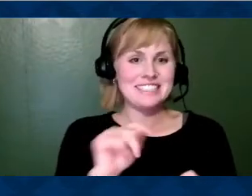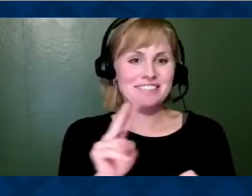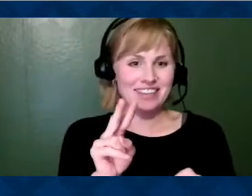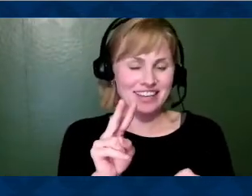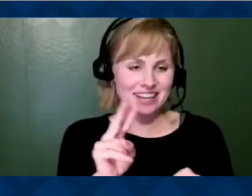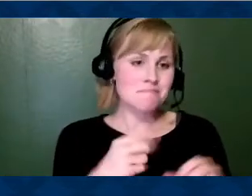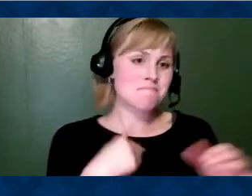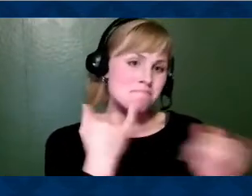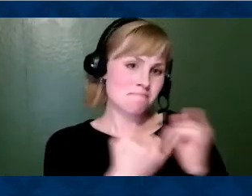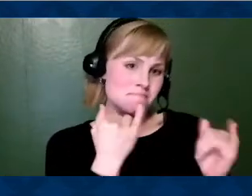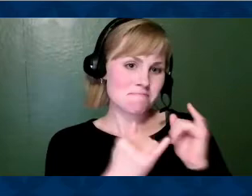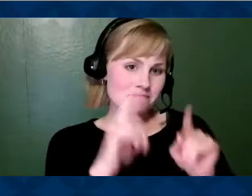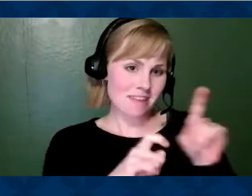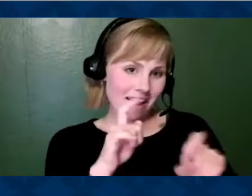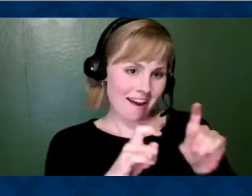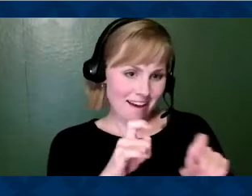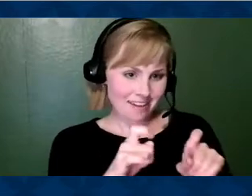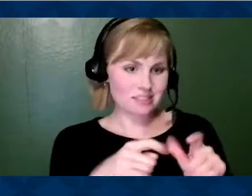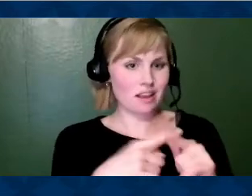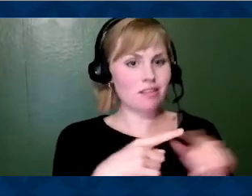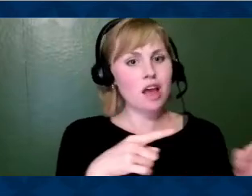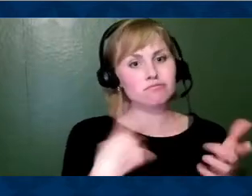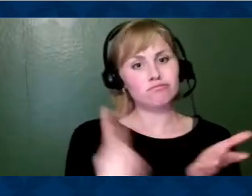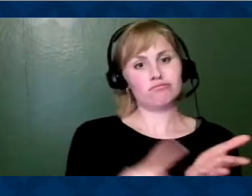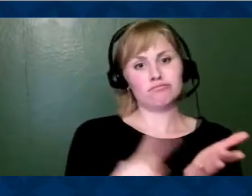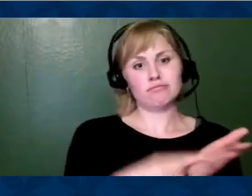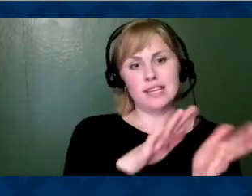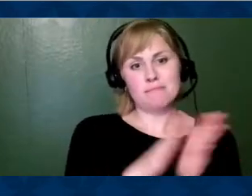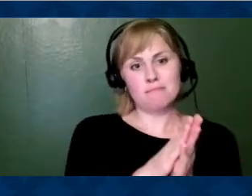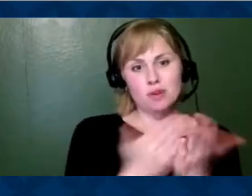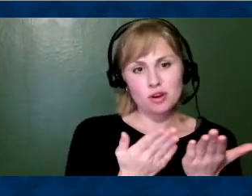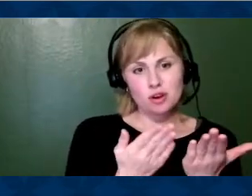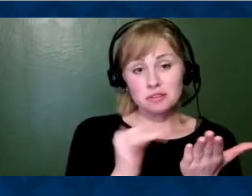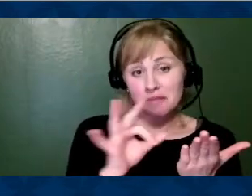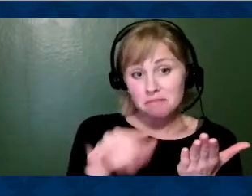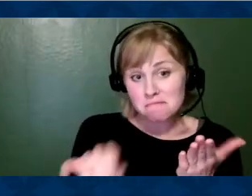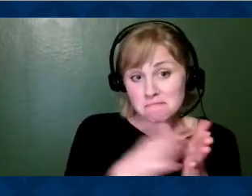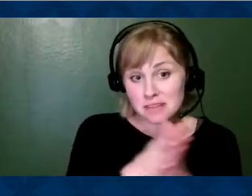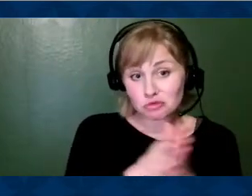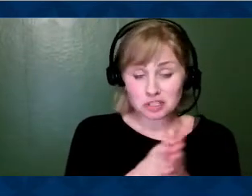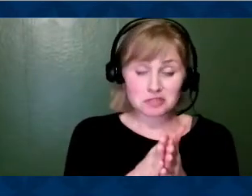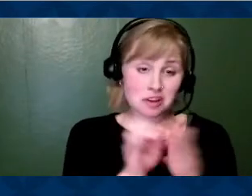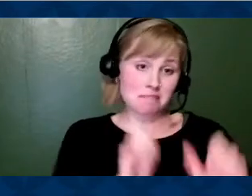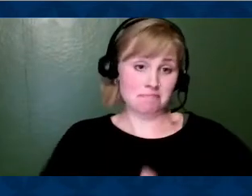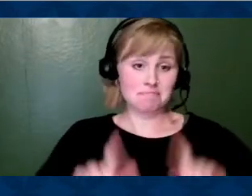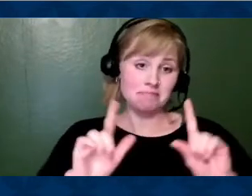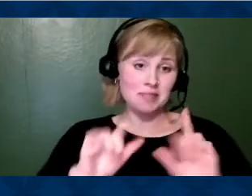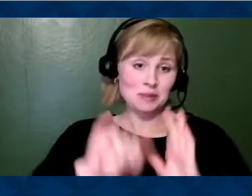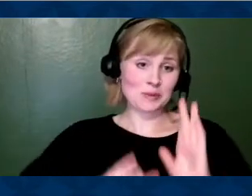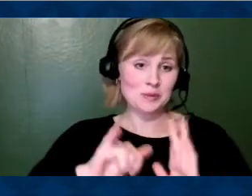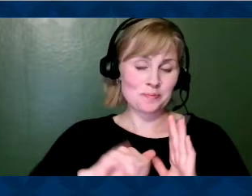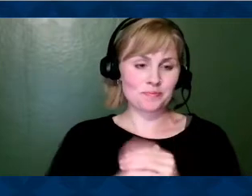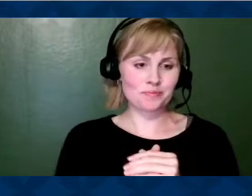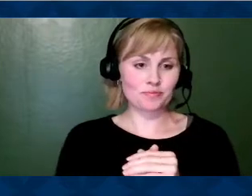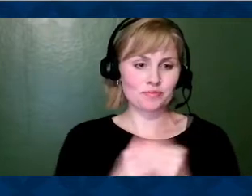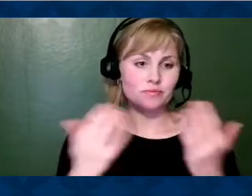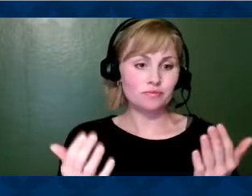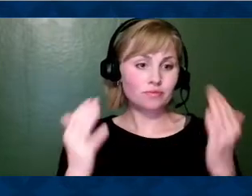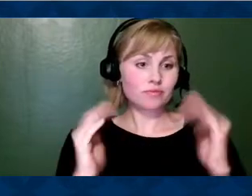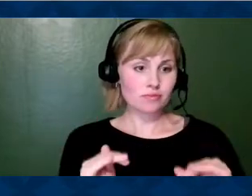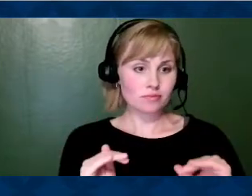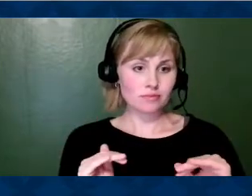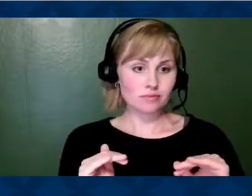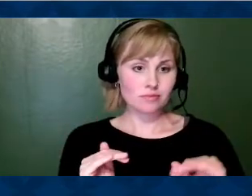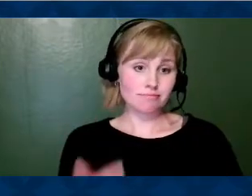So that video is there if you have any interest in that. Next, please. That brings me to